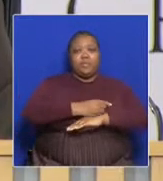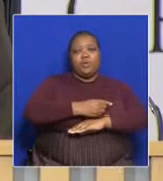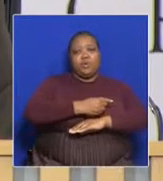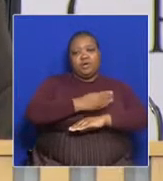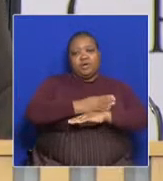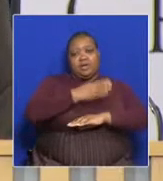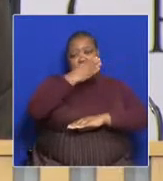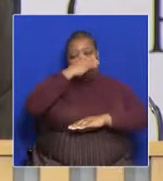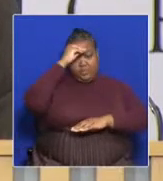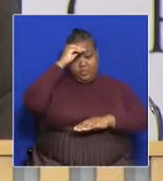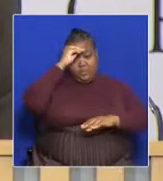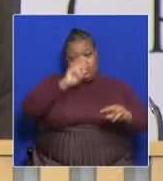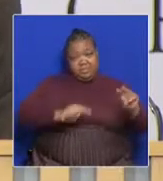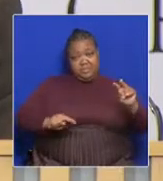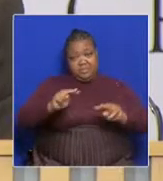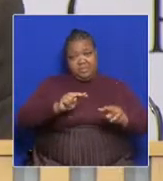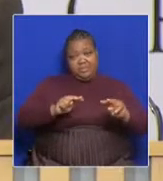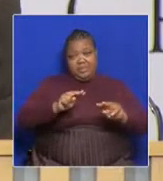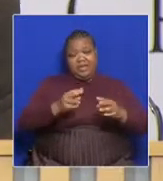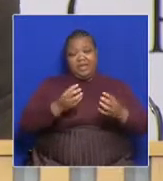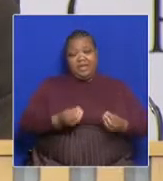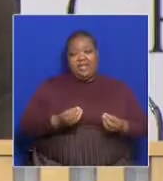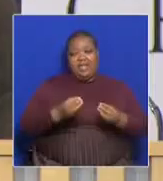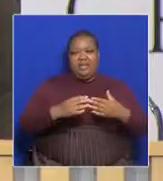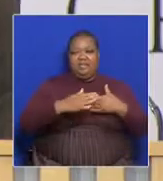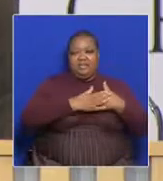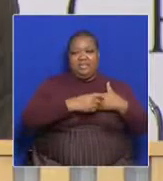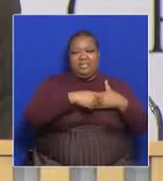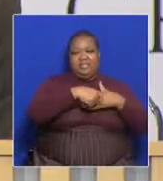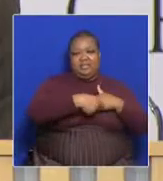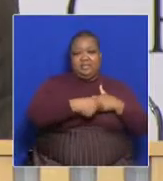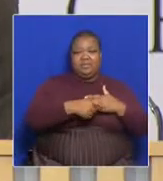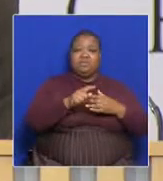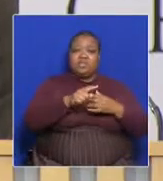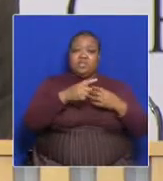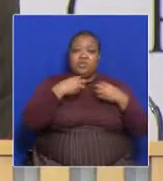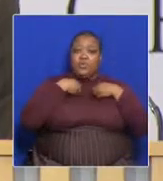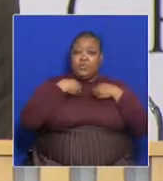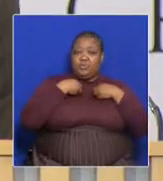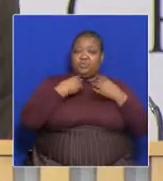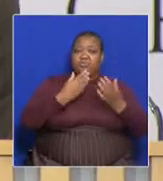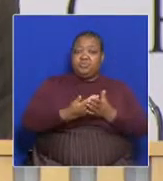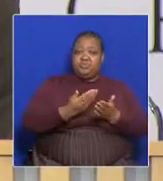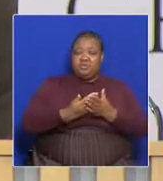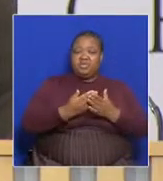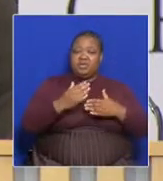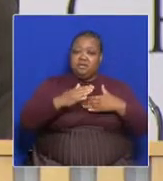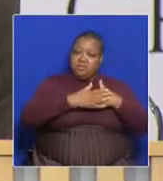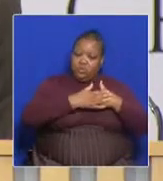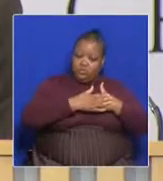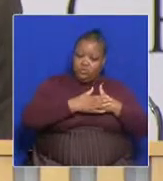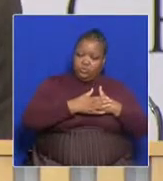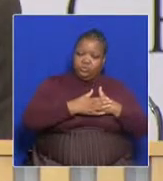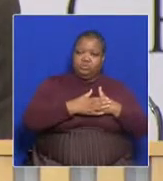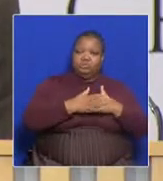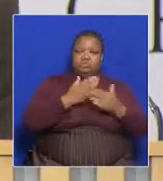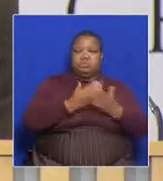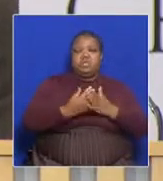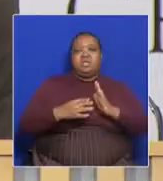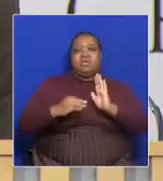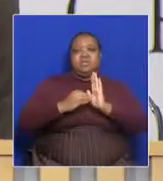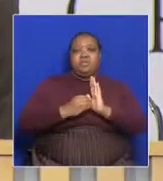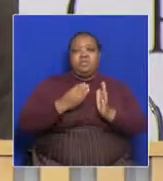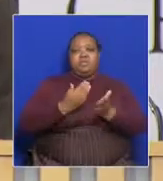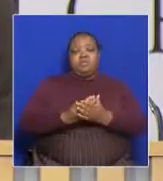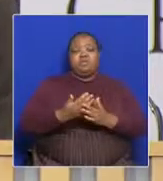themselves. So we thought, since they could be the custodians, let them seal it. We had that on record. They put it in a place where there's